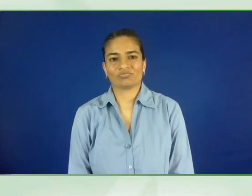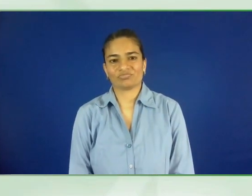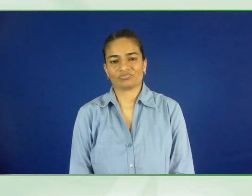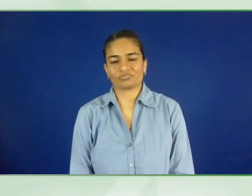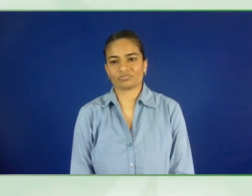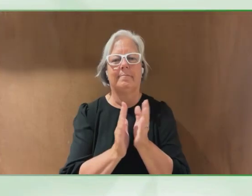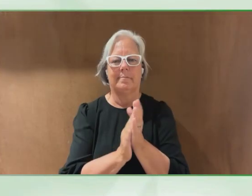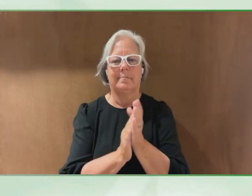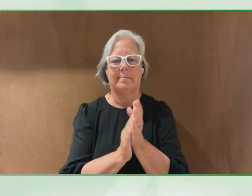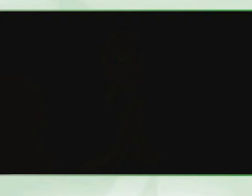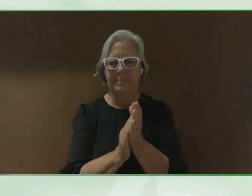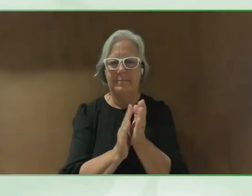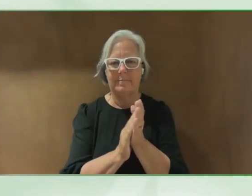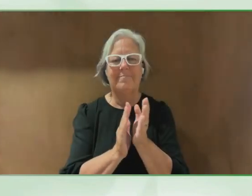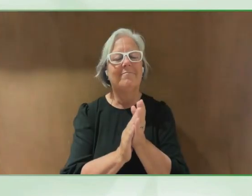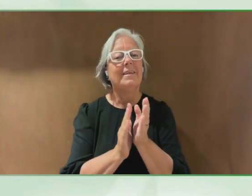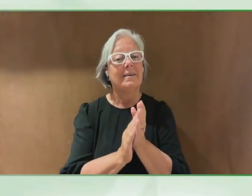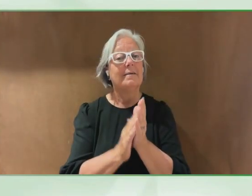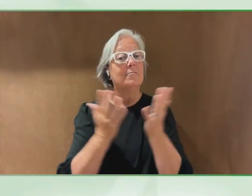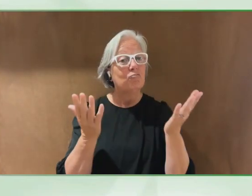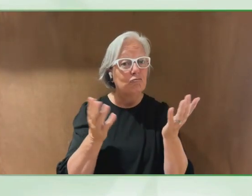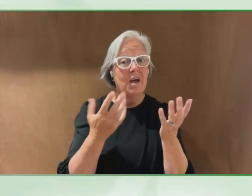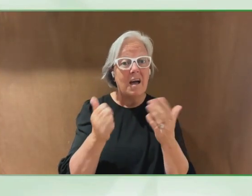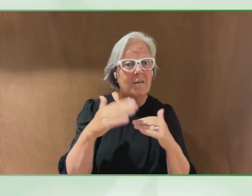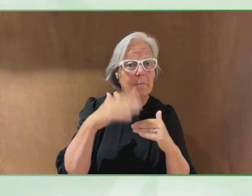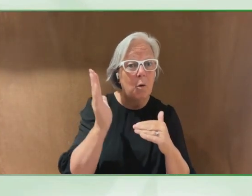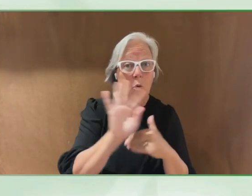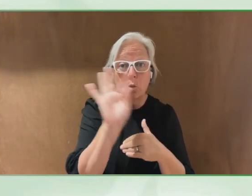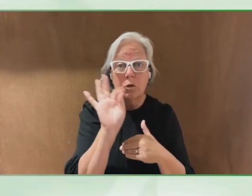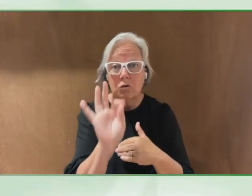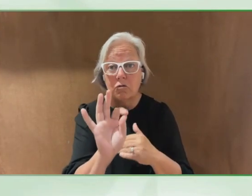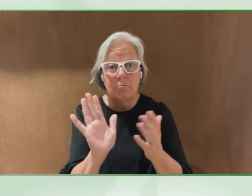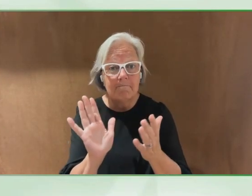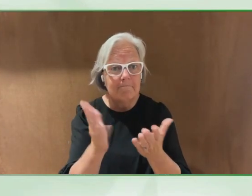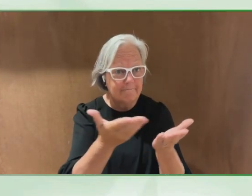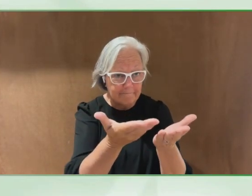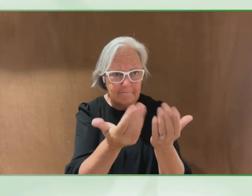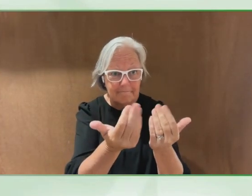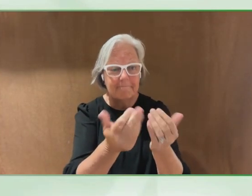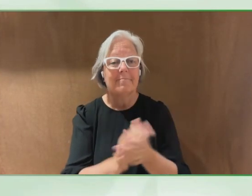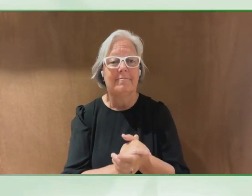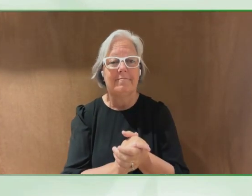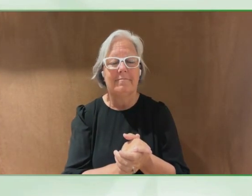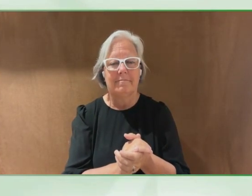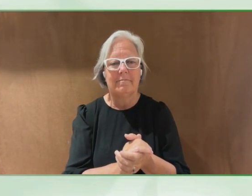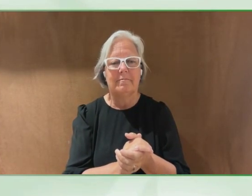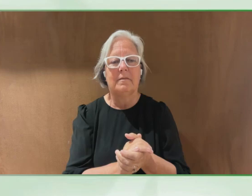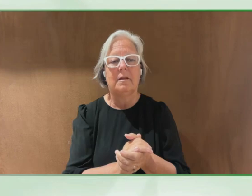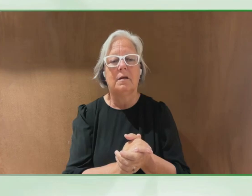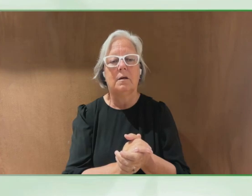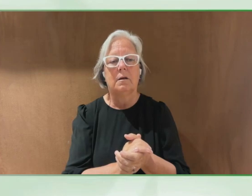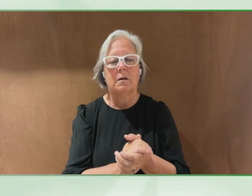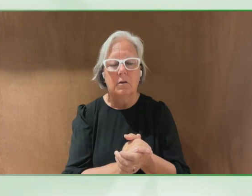Okay, do we have more questions? Yes, you, please. what do you tell